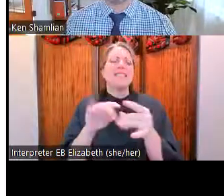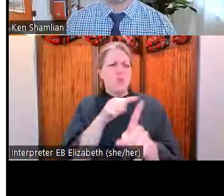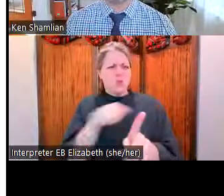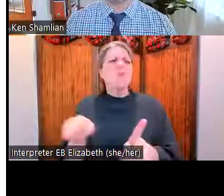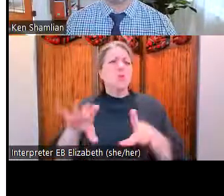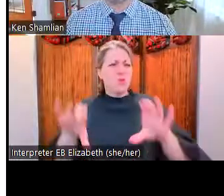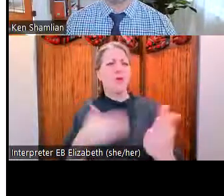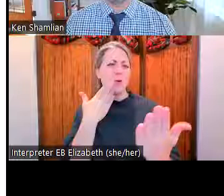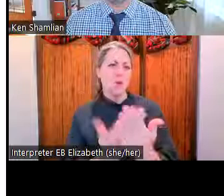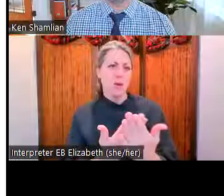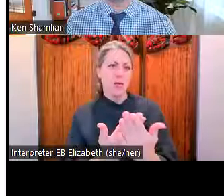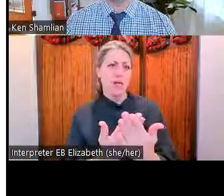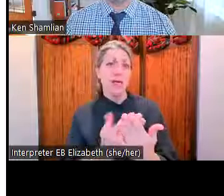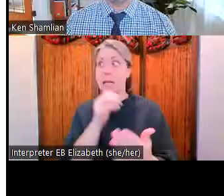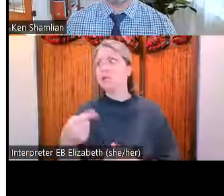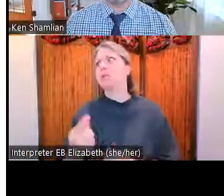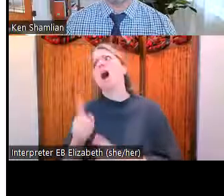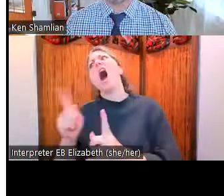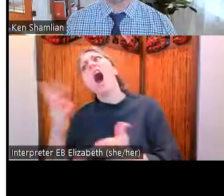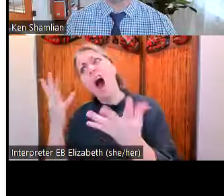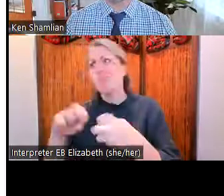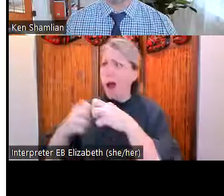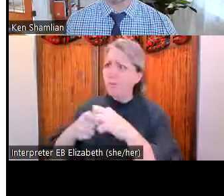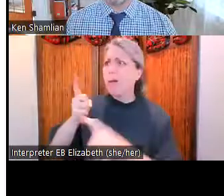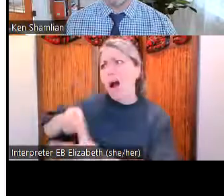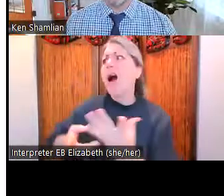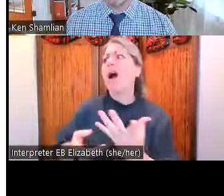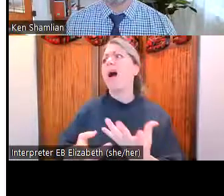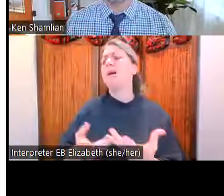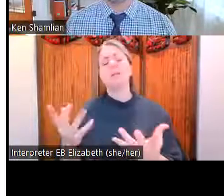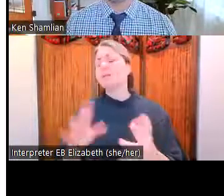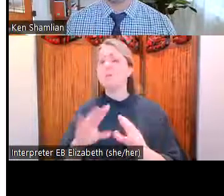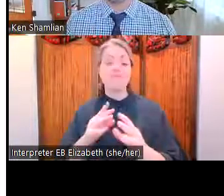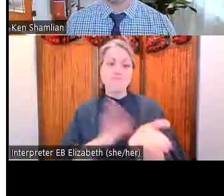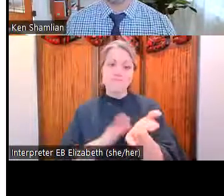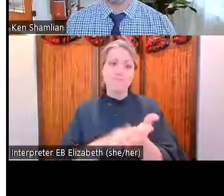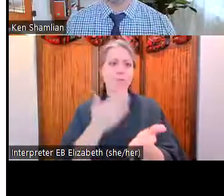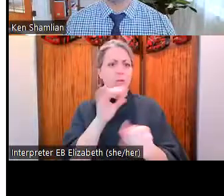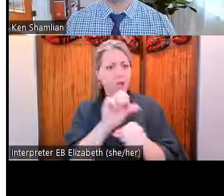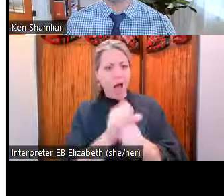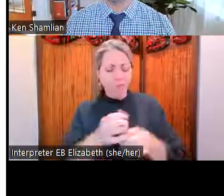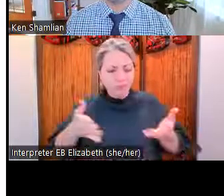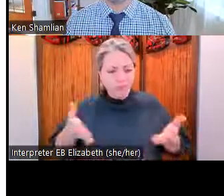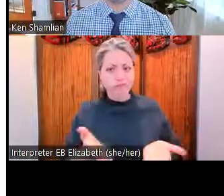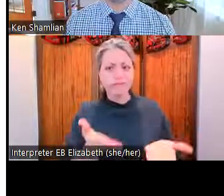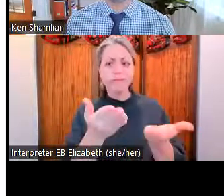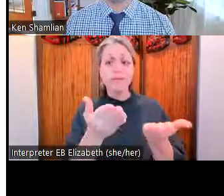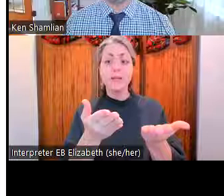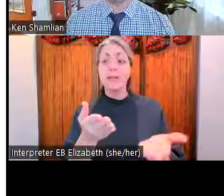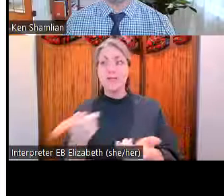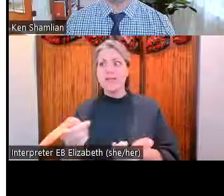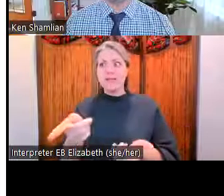just doing things that might be problematic or things that they feel like they might be failing at because they're just not